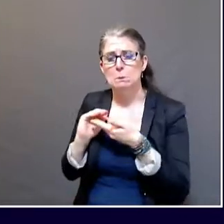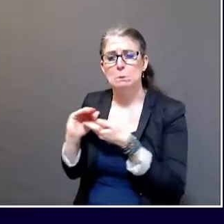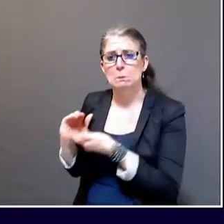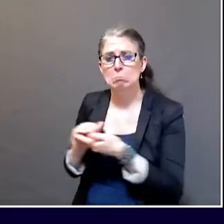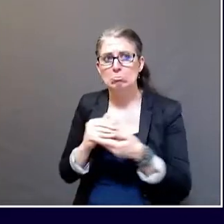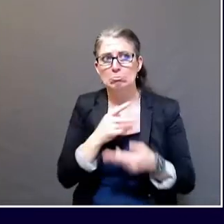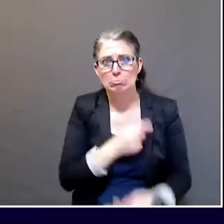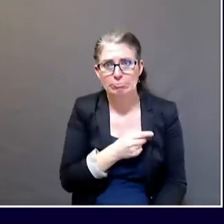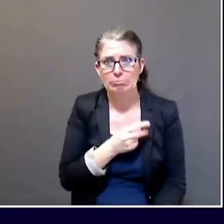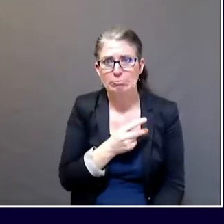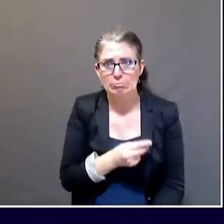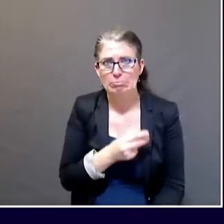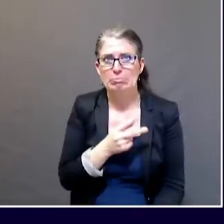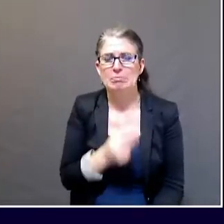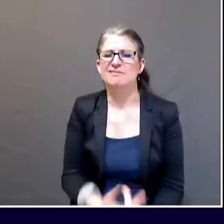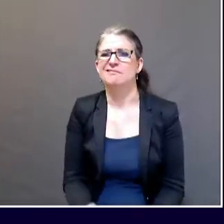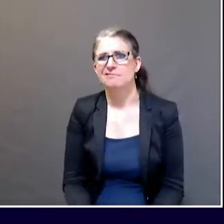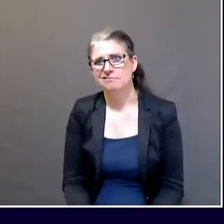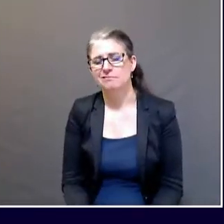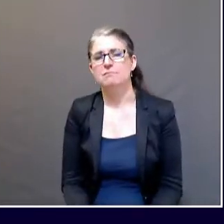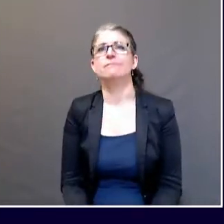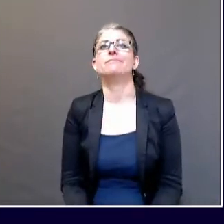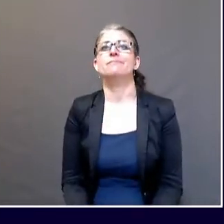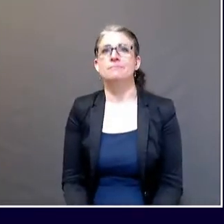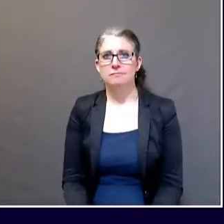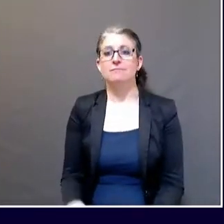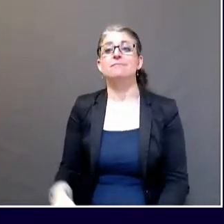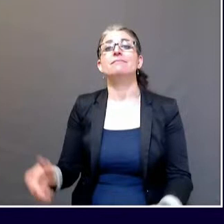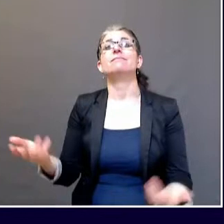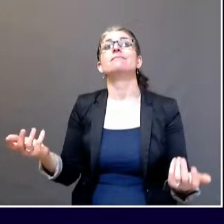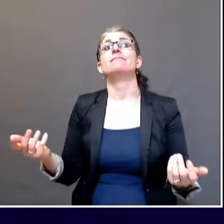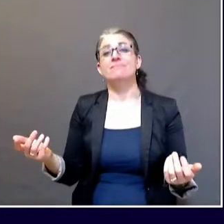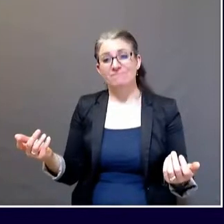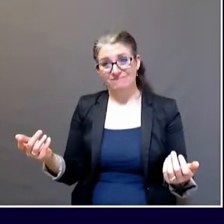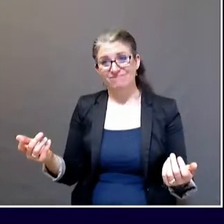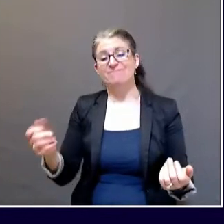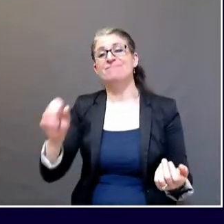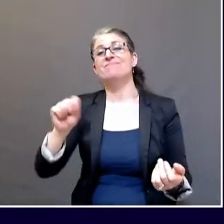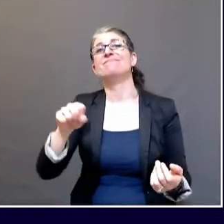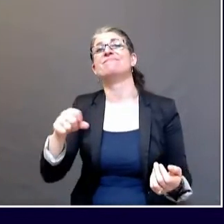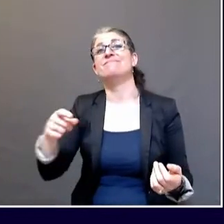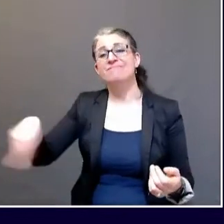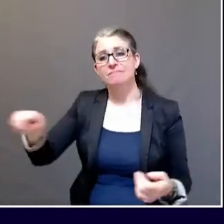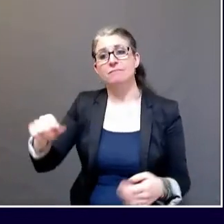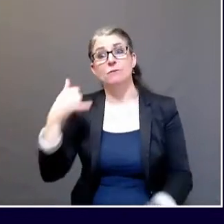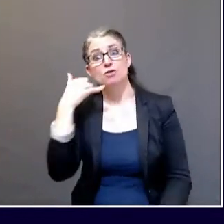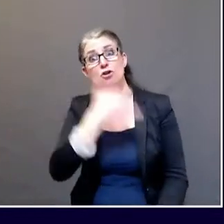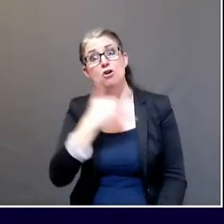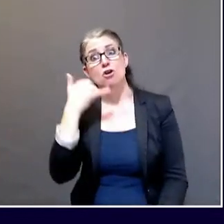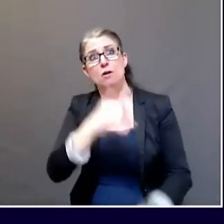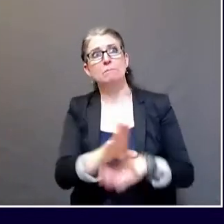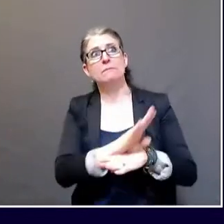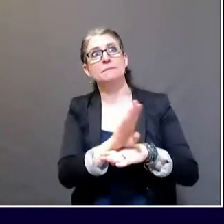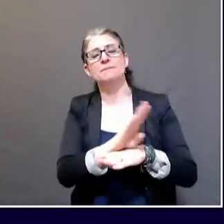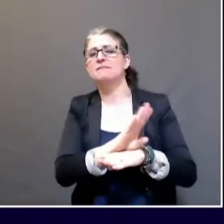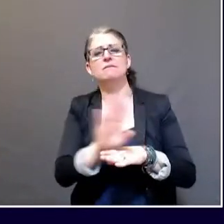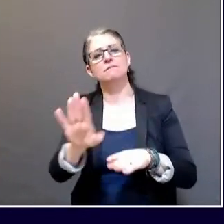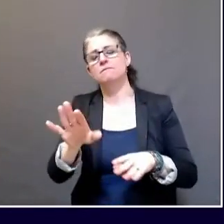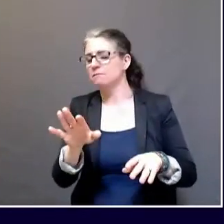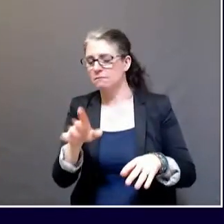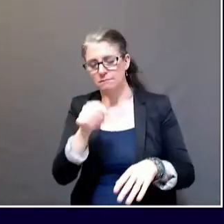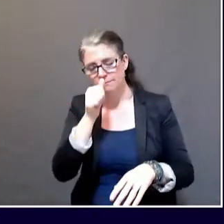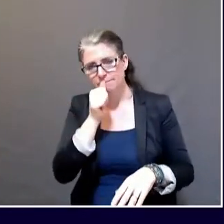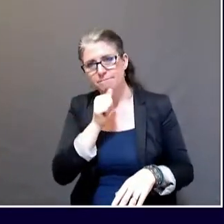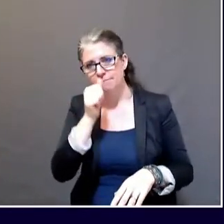first to keep calling, but recognize that they are one of several folks out there right now